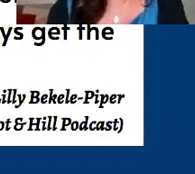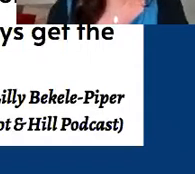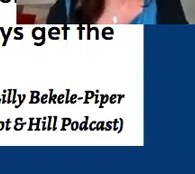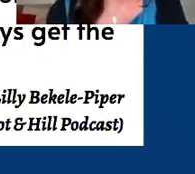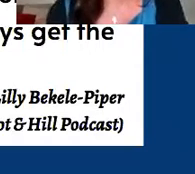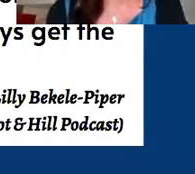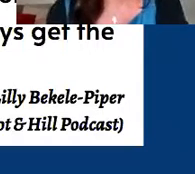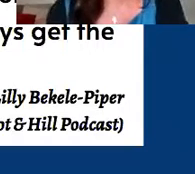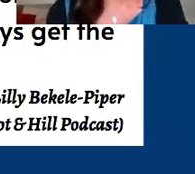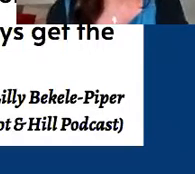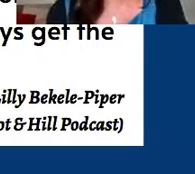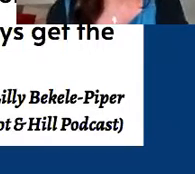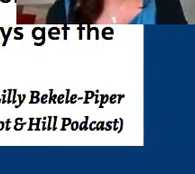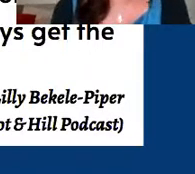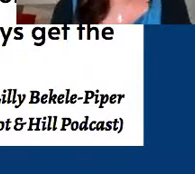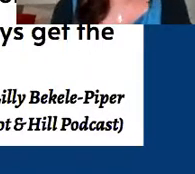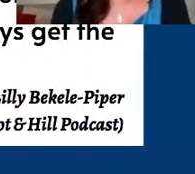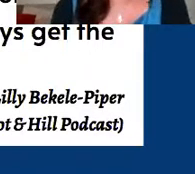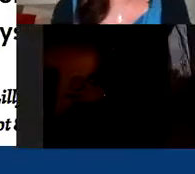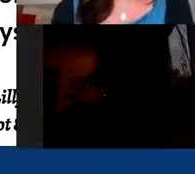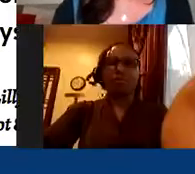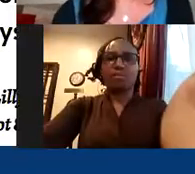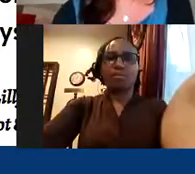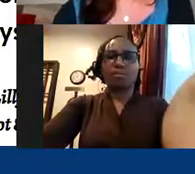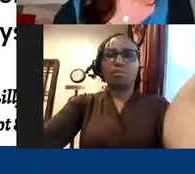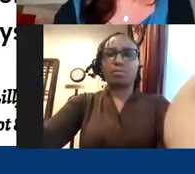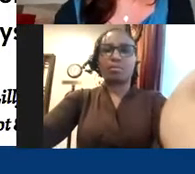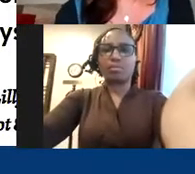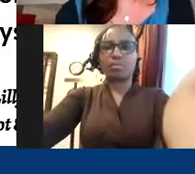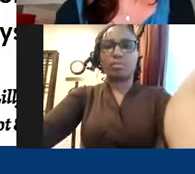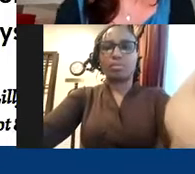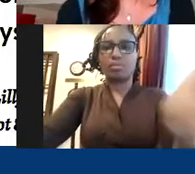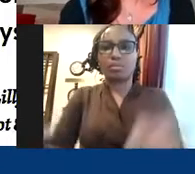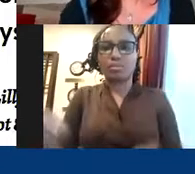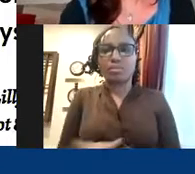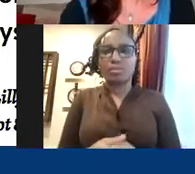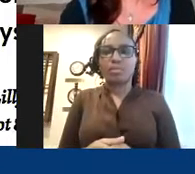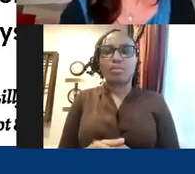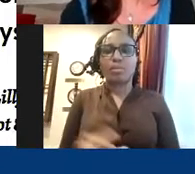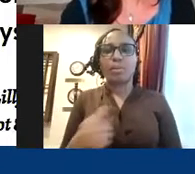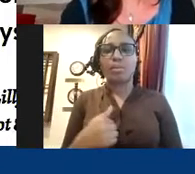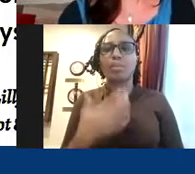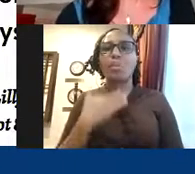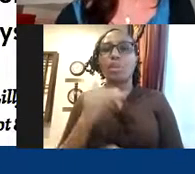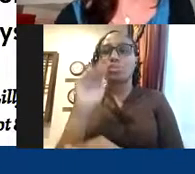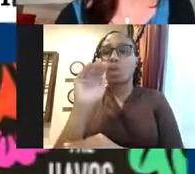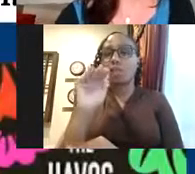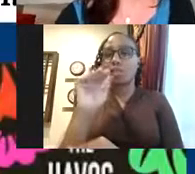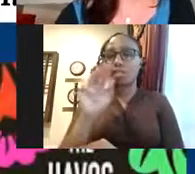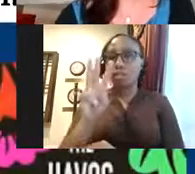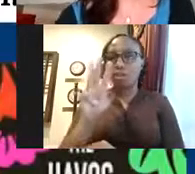testimonials from lots of different readers. So I was going to ask you, Wanjiru,